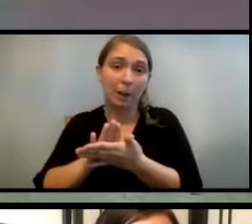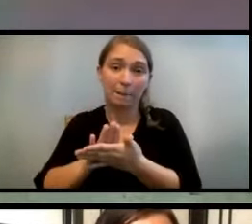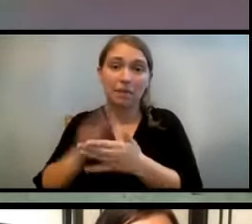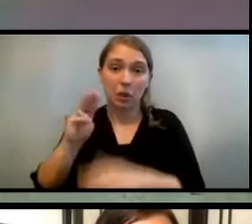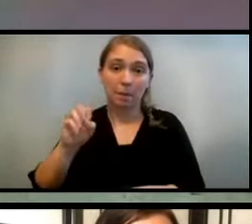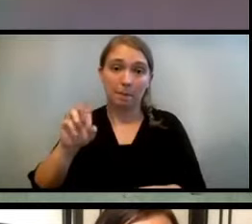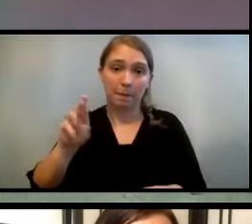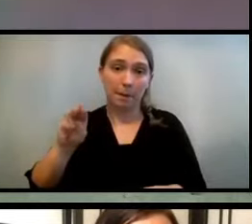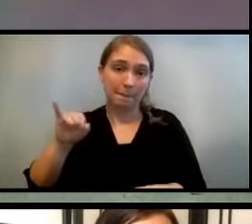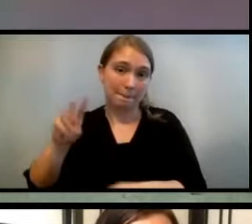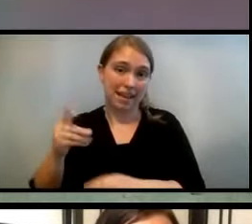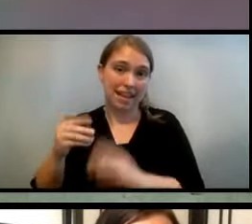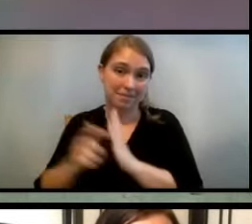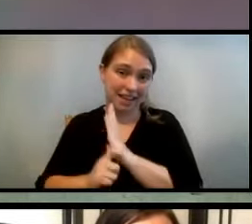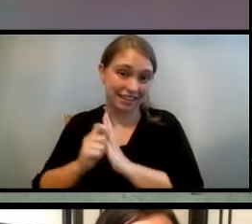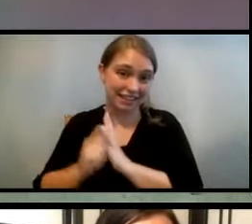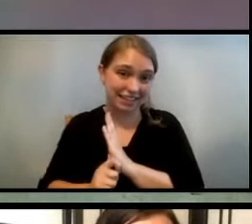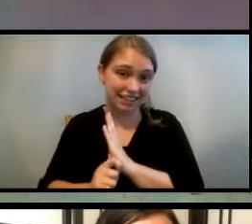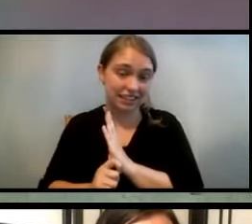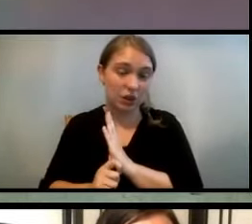it is, you might just have to turn it down.